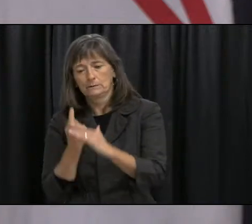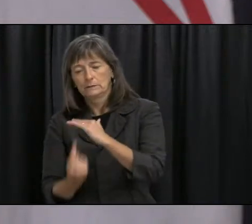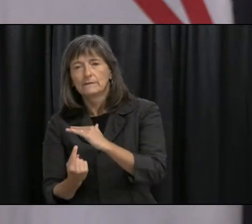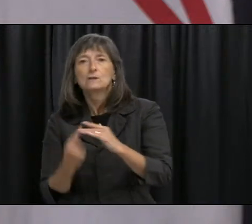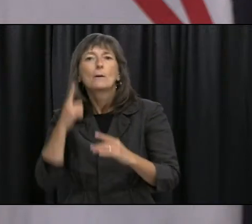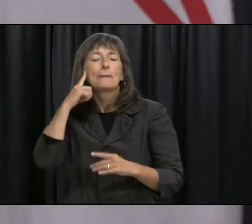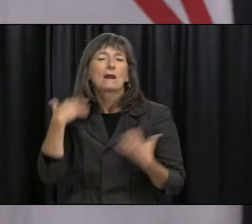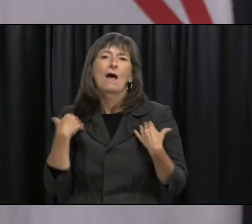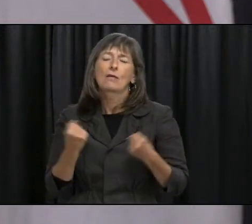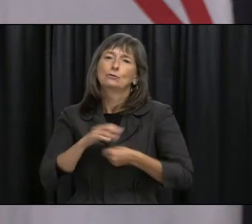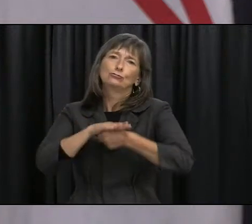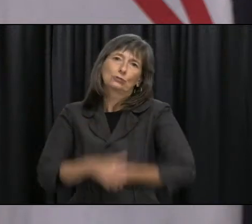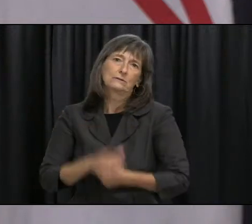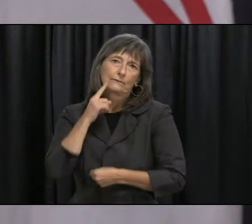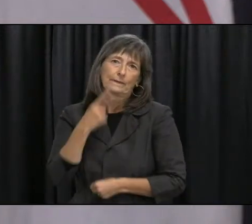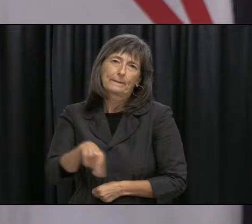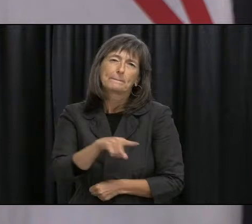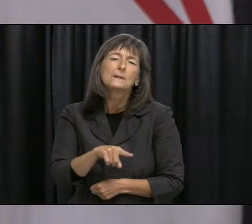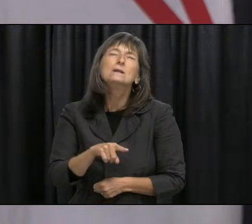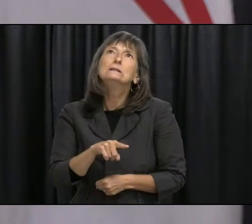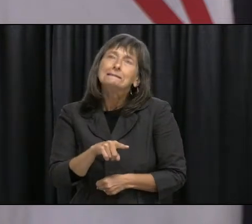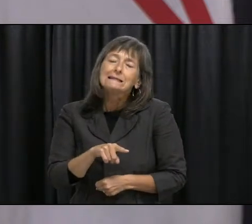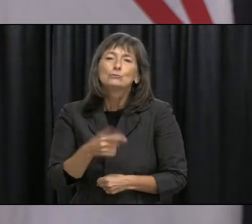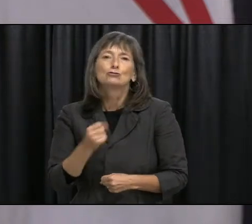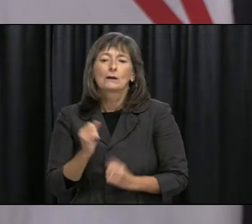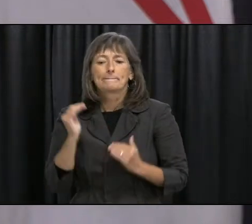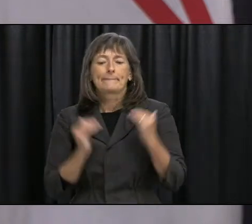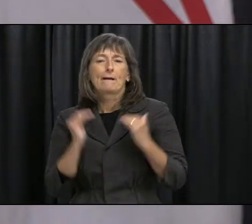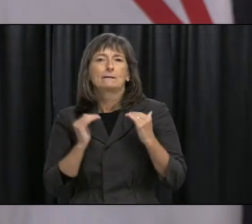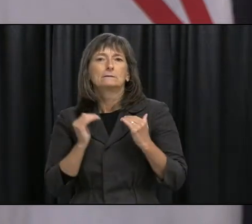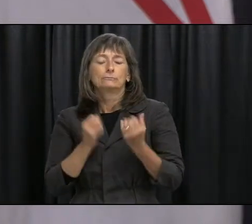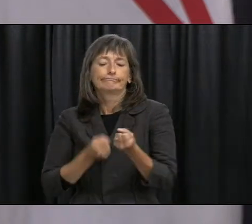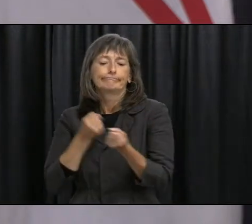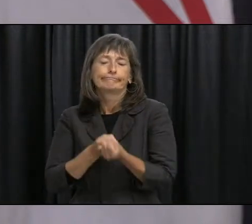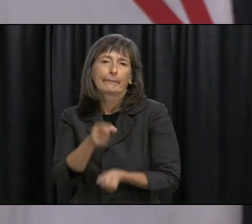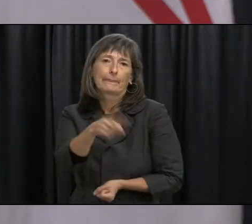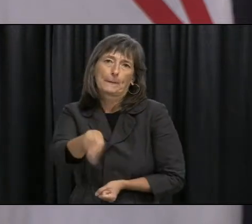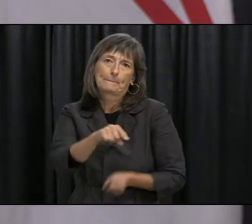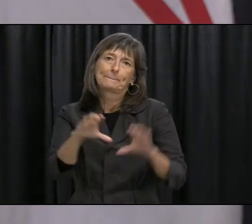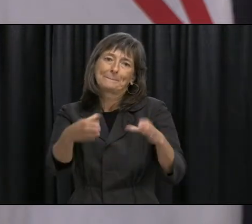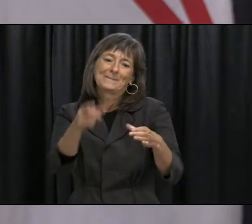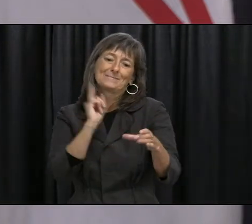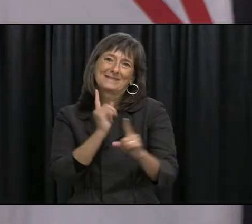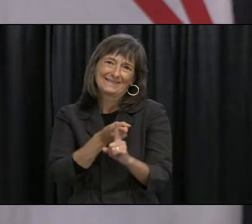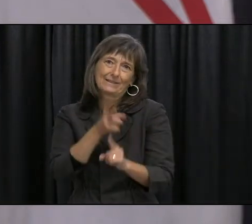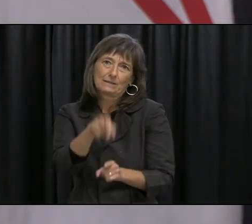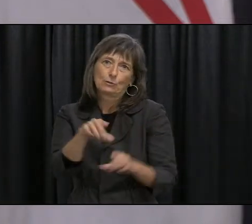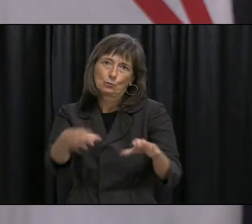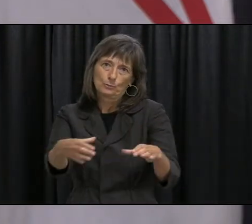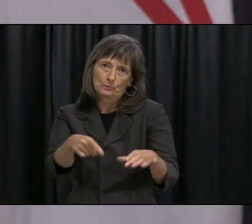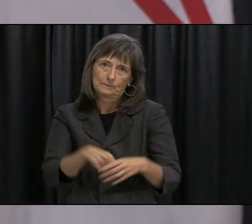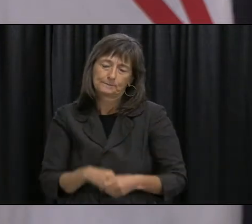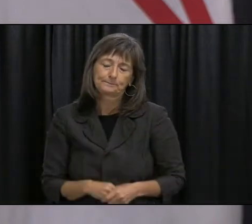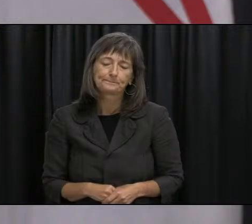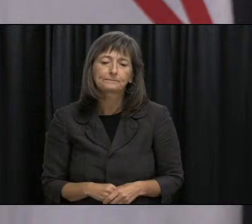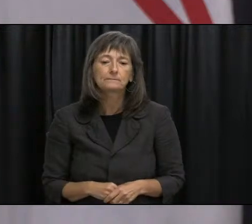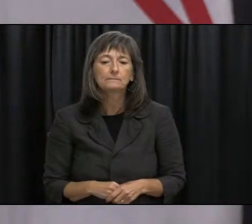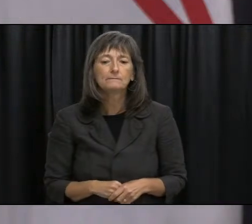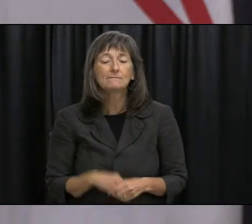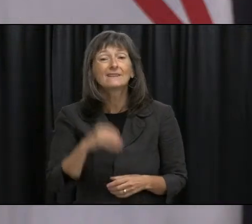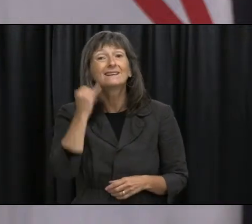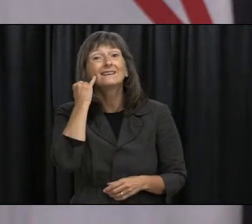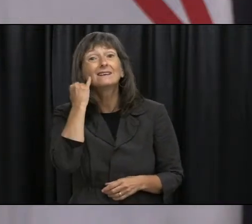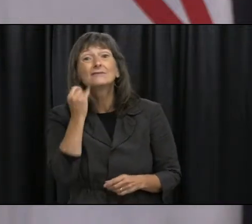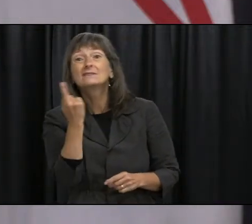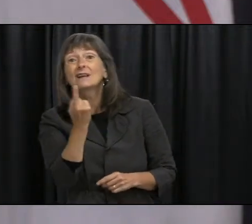mental health. So we're trying very hard to strike a balance here between safety and overall mental health and well-being. As somebody returning